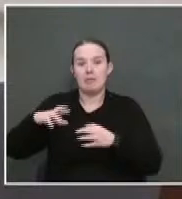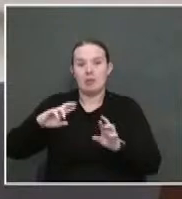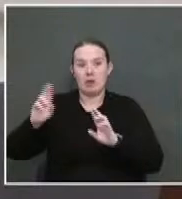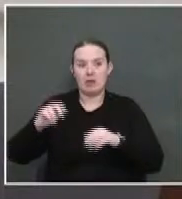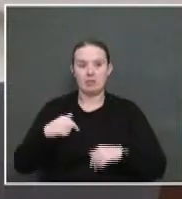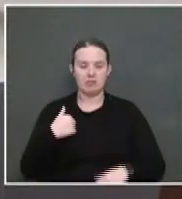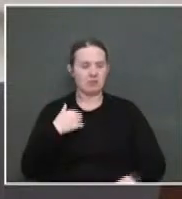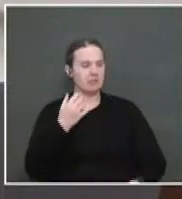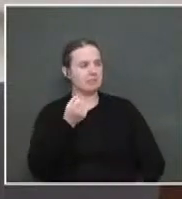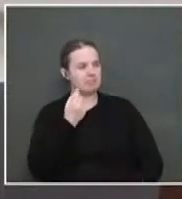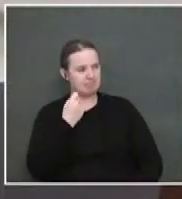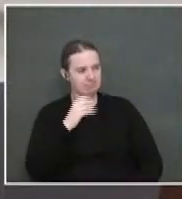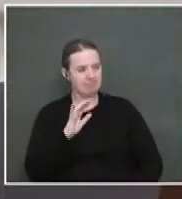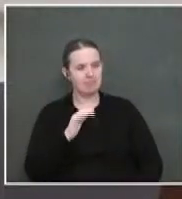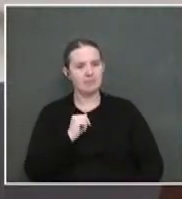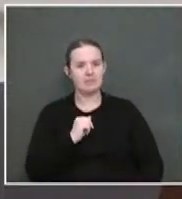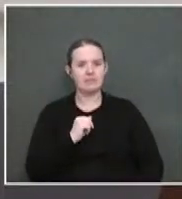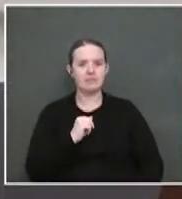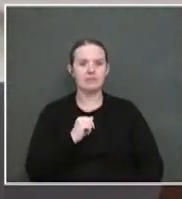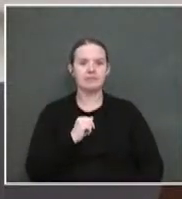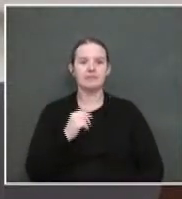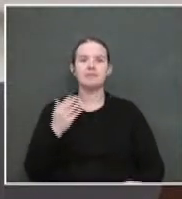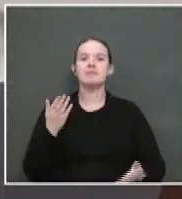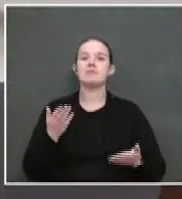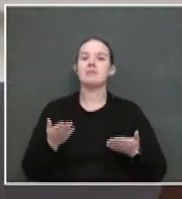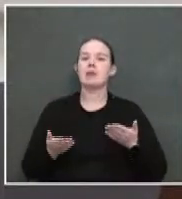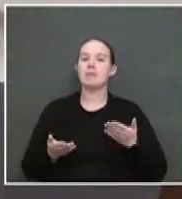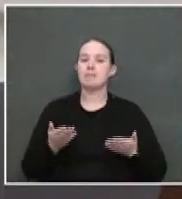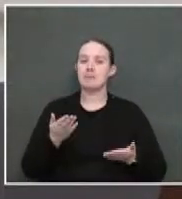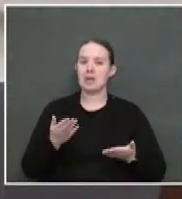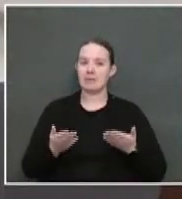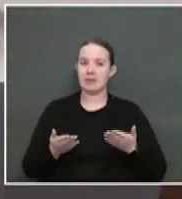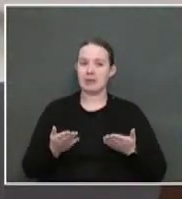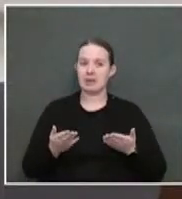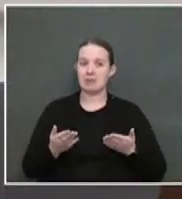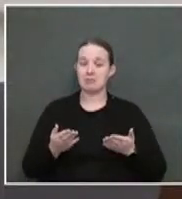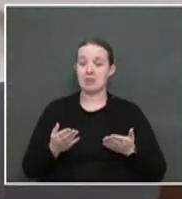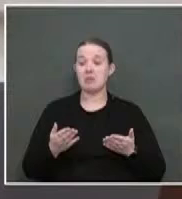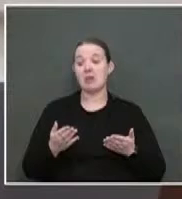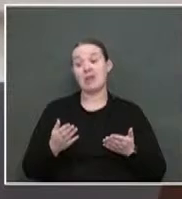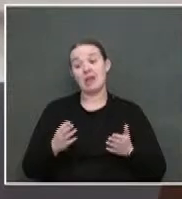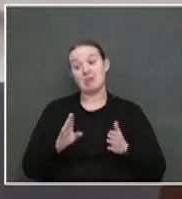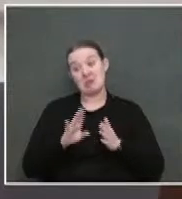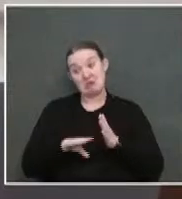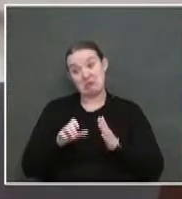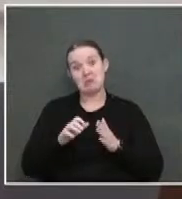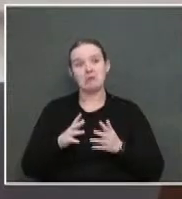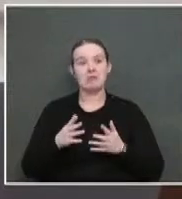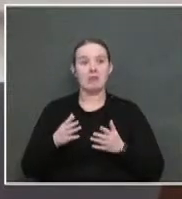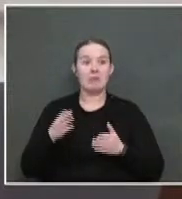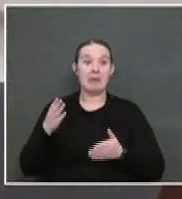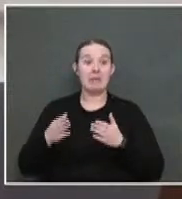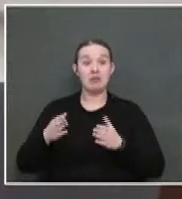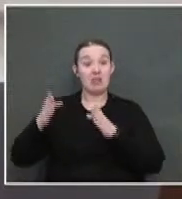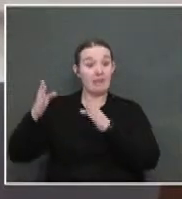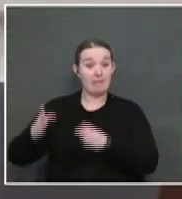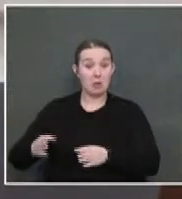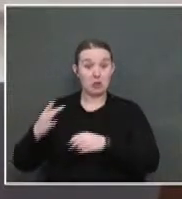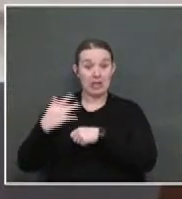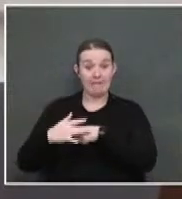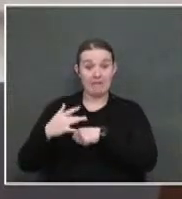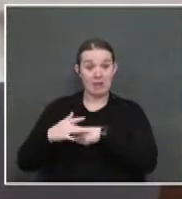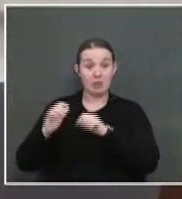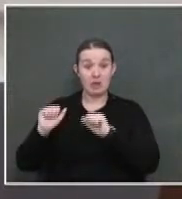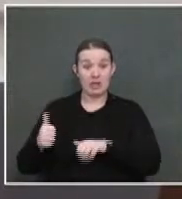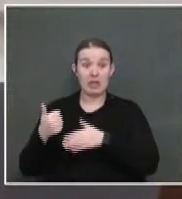Yeah, understood. Mainly, or maybe even a more cost-effective option would be just to have an individual that can be available to